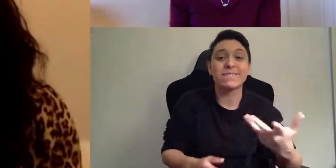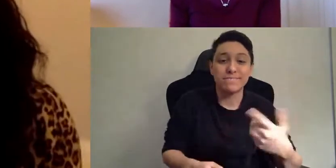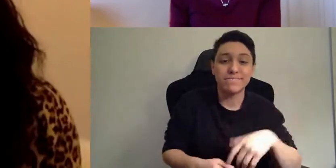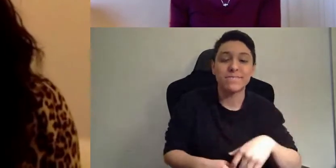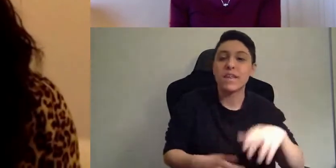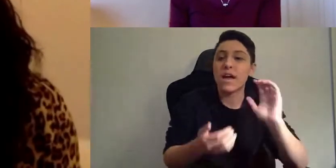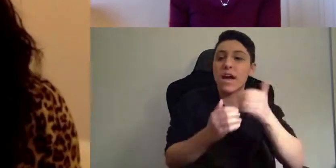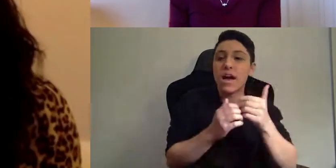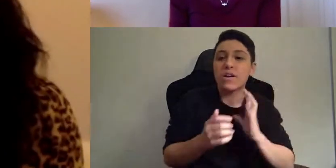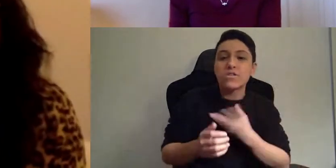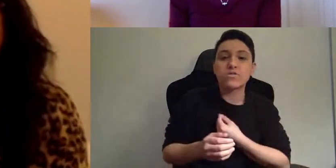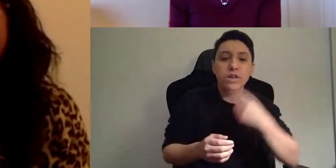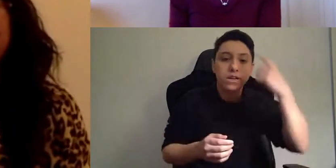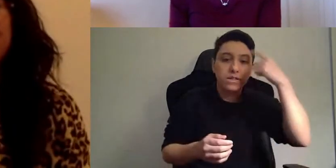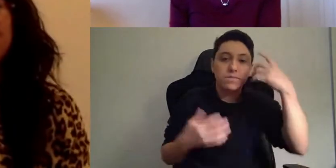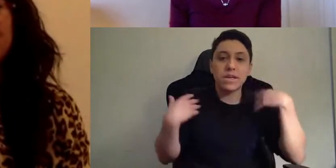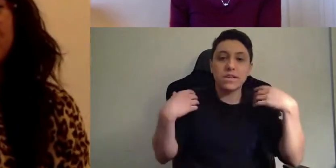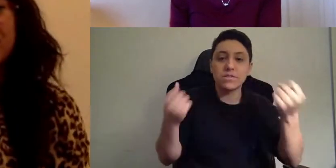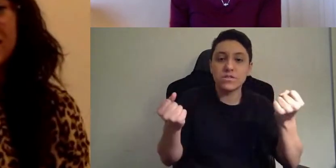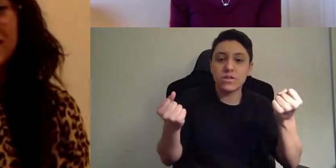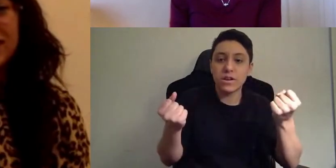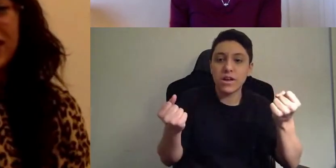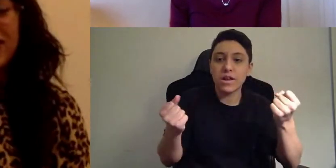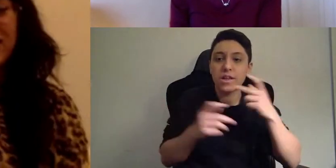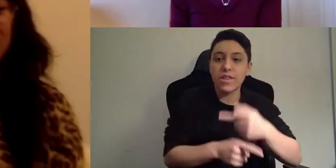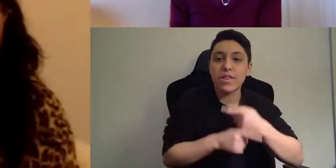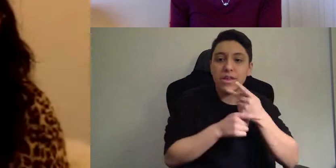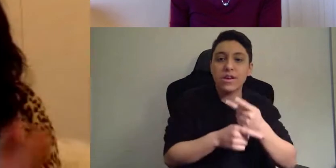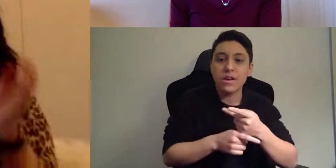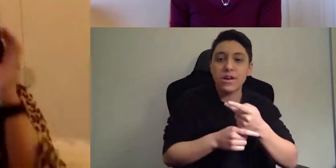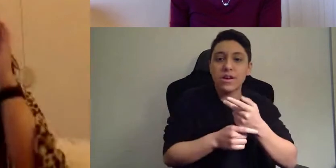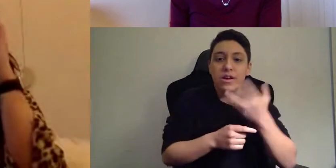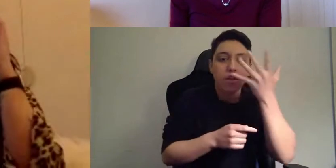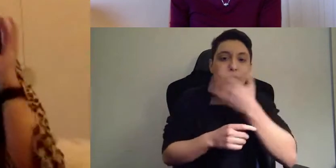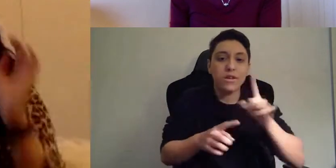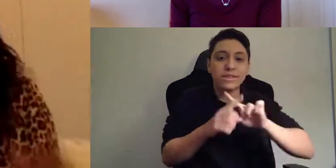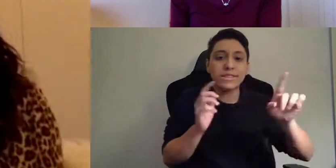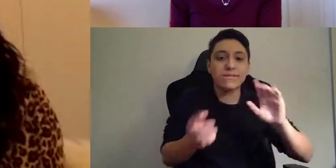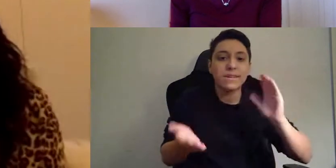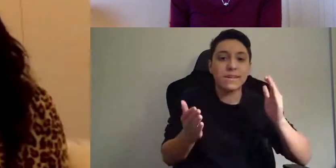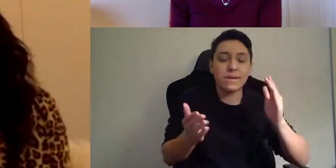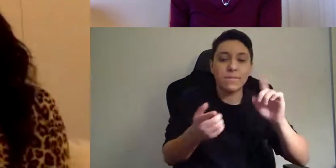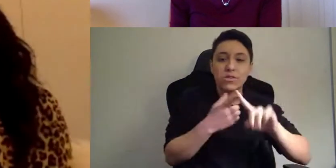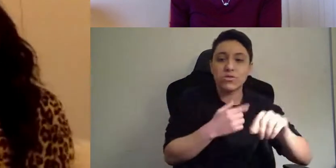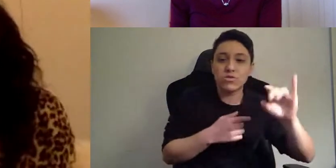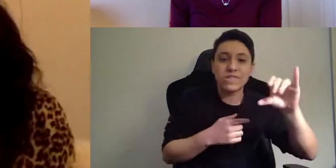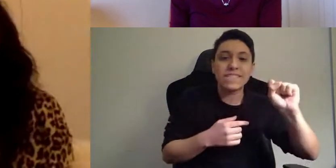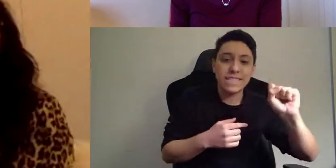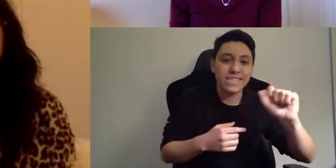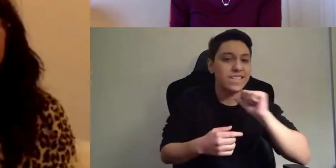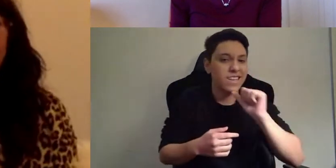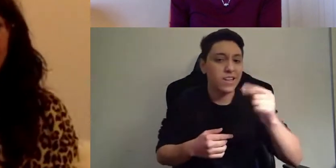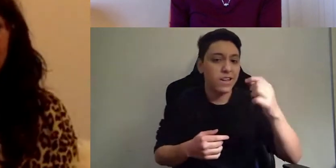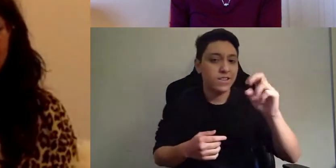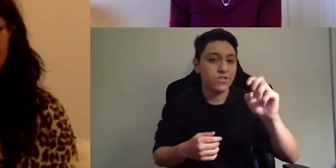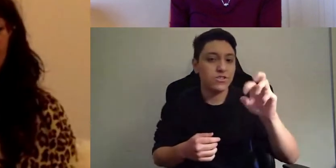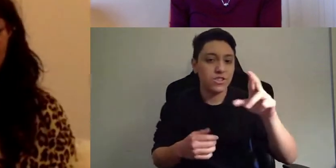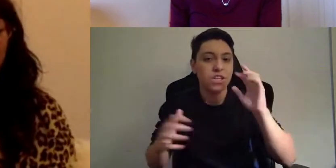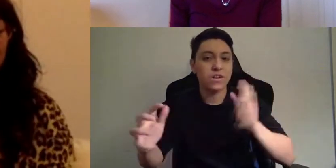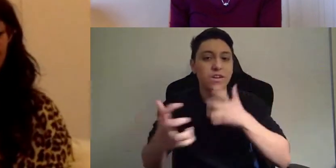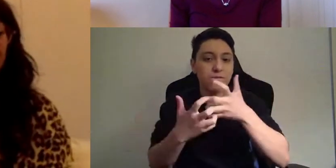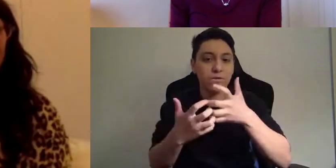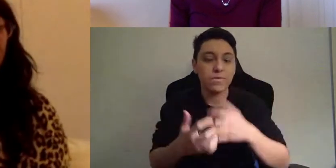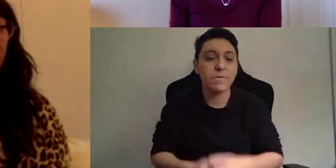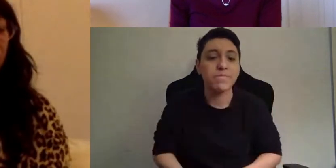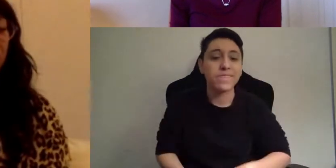How does trans mental health care look different than those who are cis, not gender nonconforming? Yeah, I mean, I guess what I would say to that is,